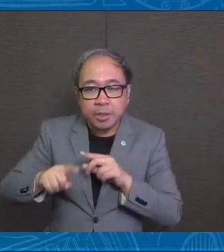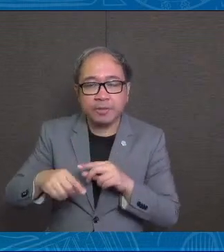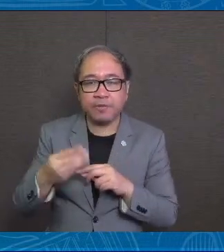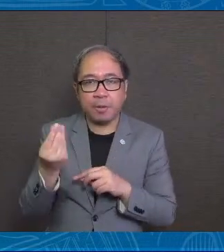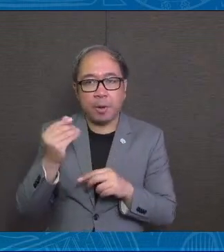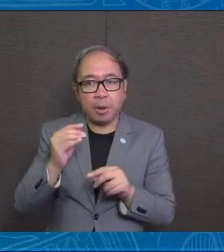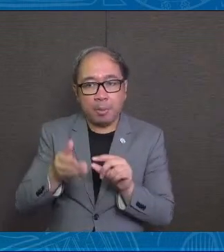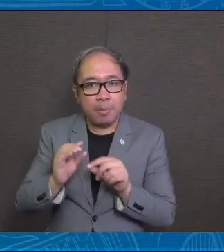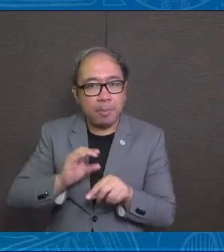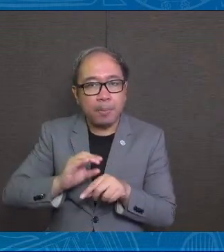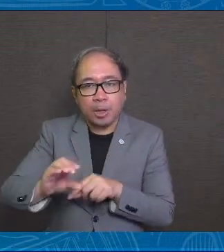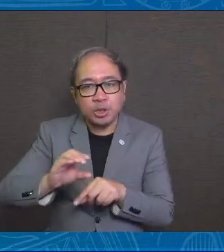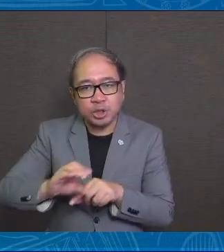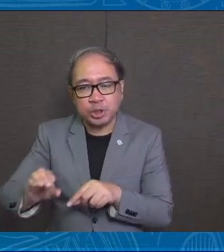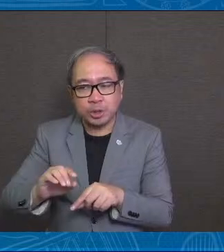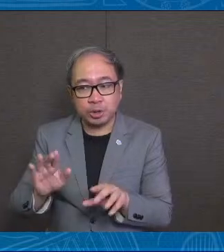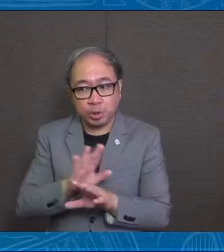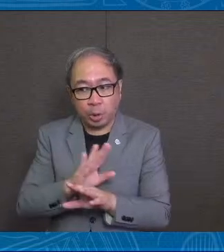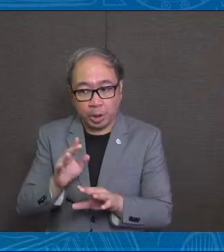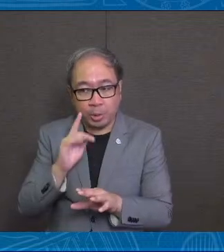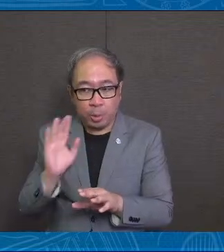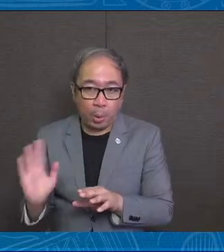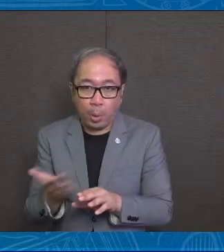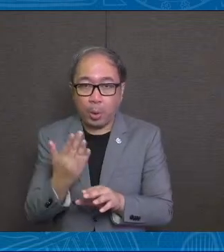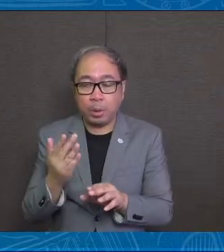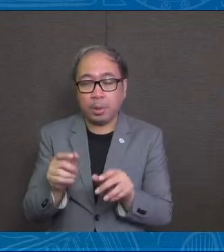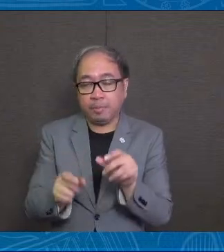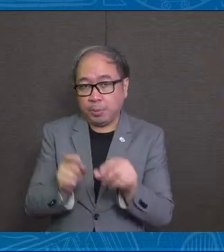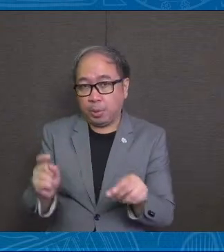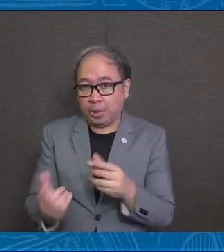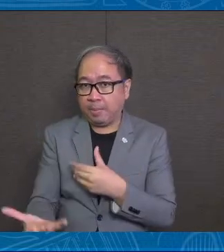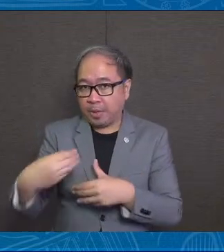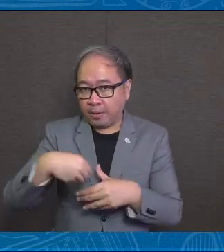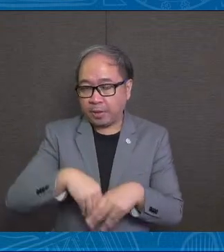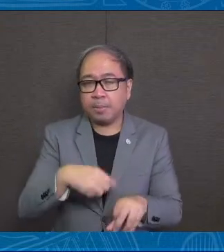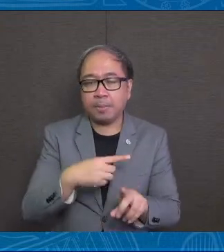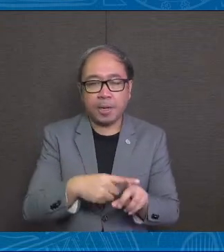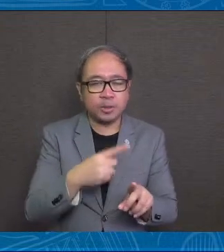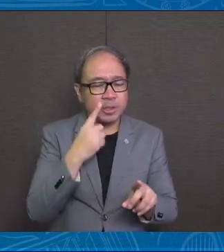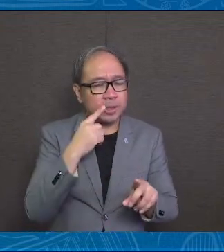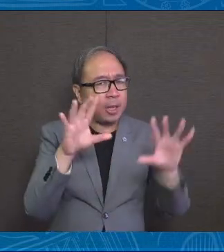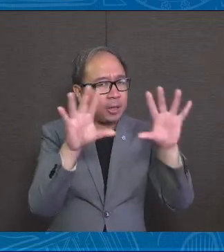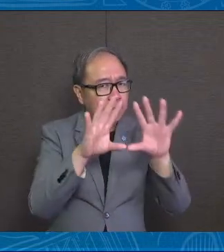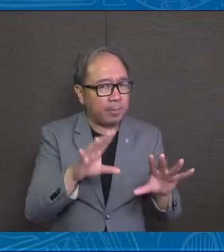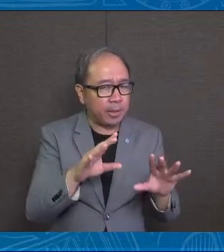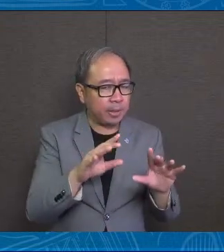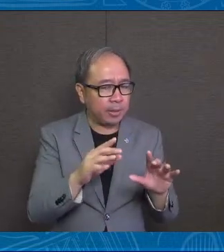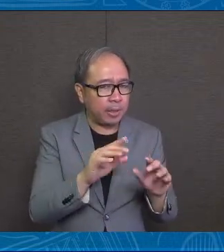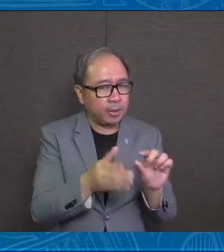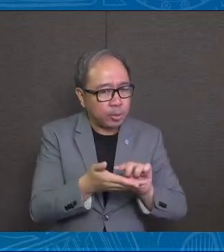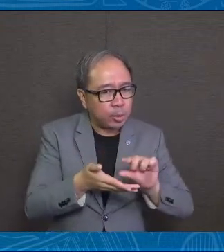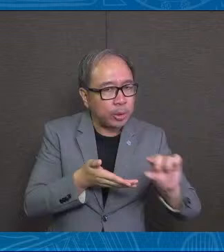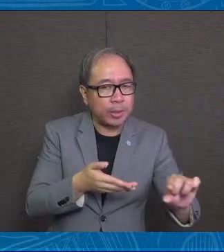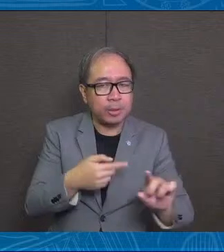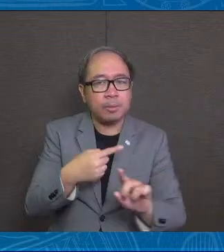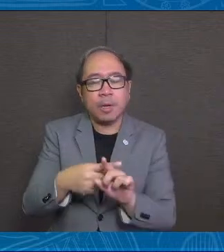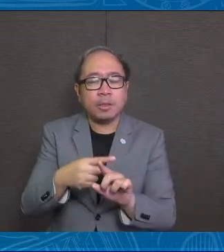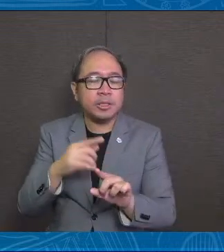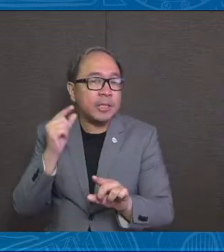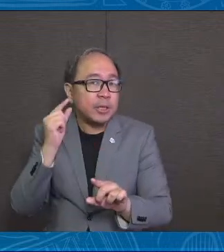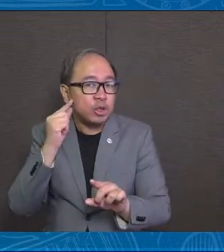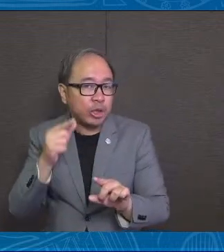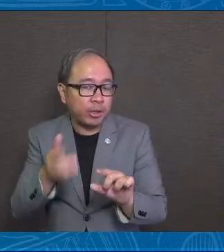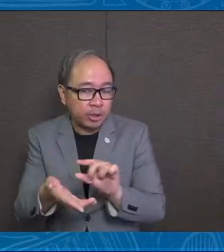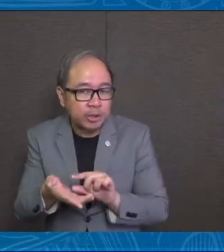and the new FMIS system where gender tagging and climate tagging is actually taken into account.